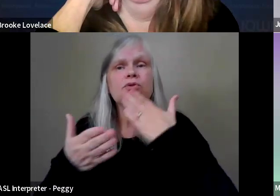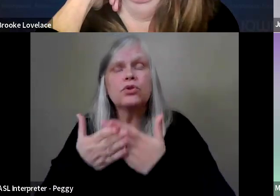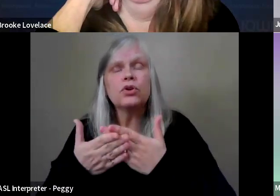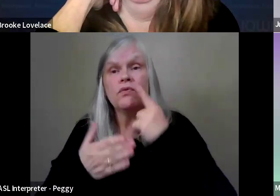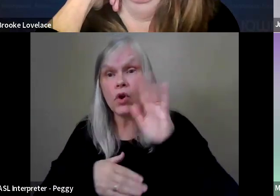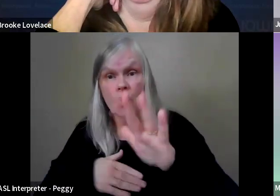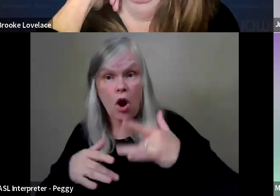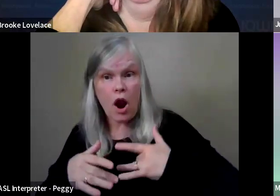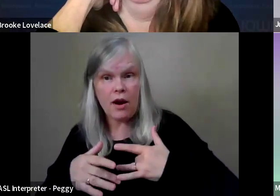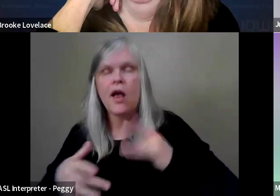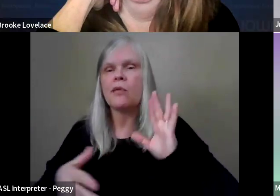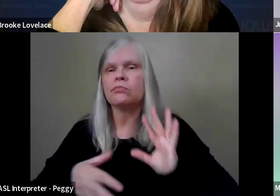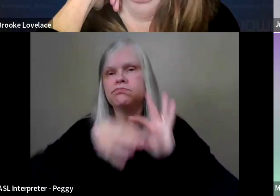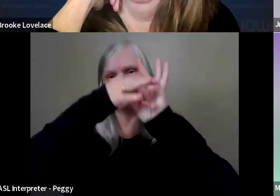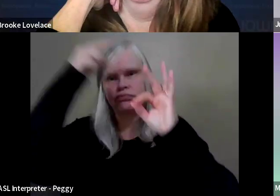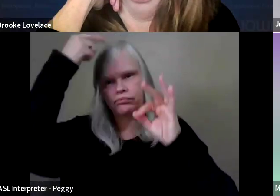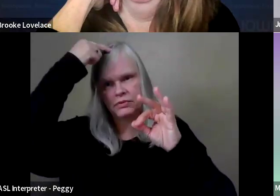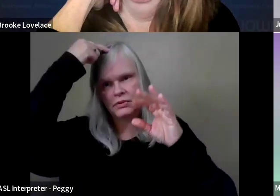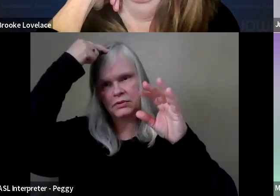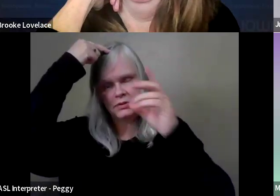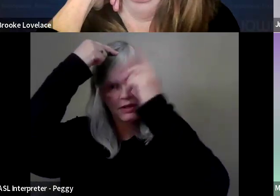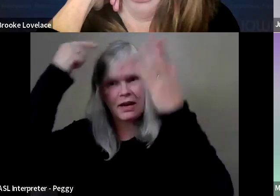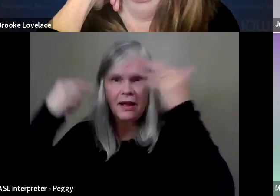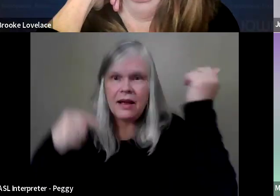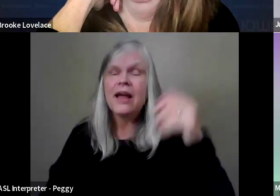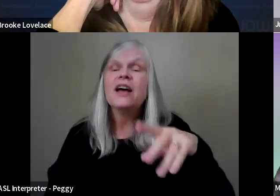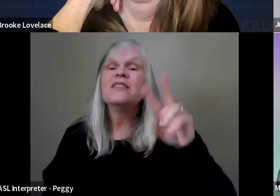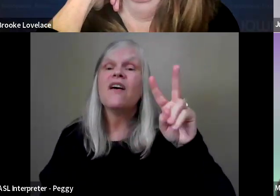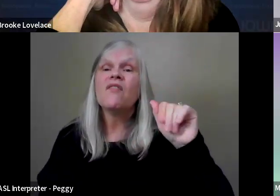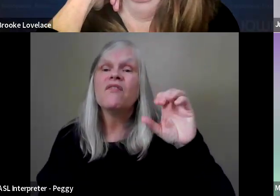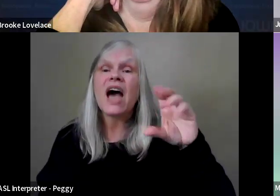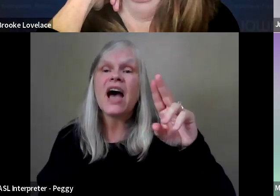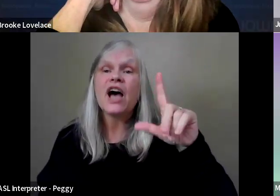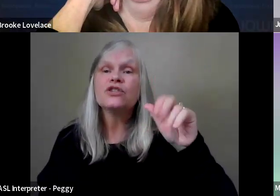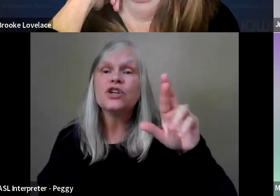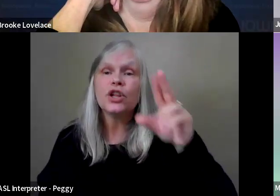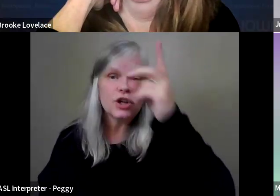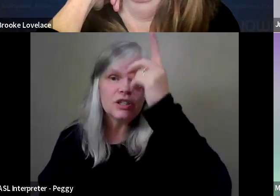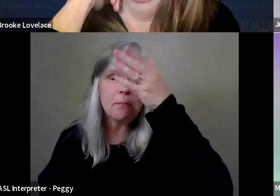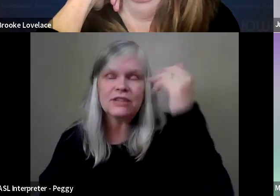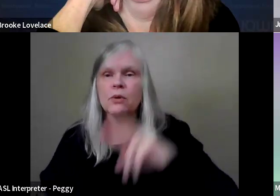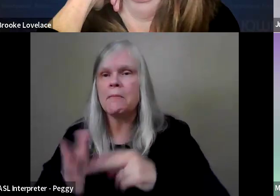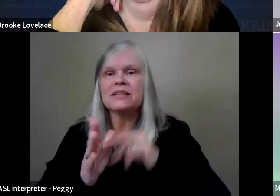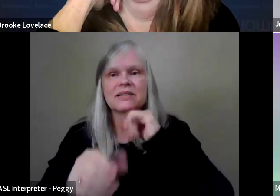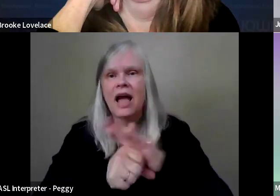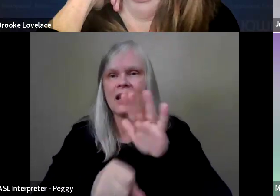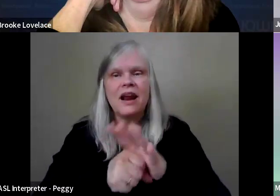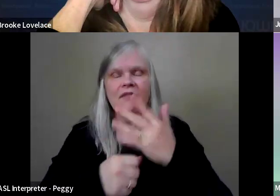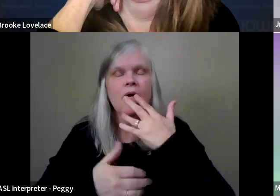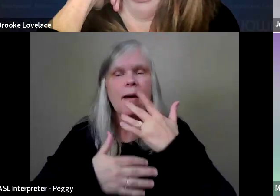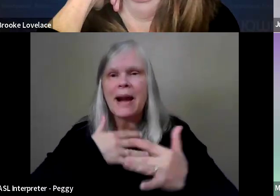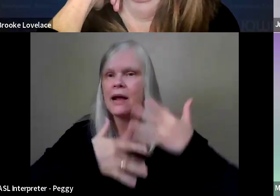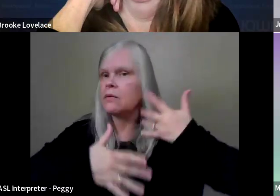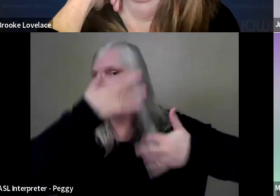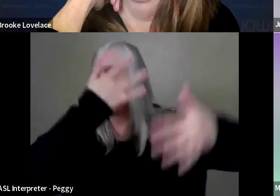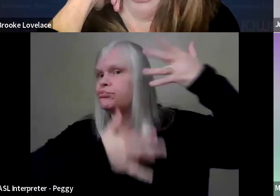brain. Vascular dementia is caused by a lack of blood flow to the brain and oxygen over time. So if we can keep our heart pumping healthy,